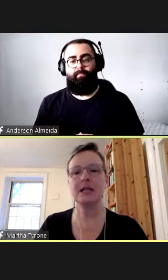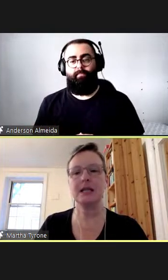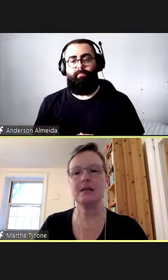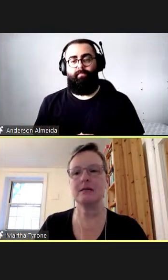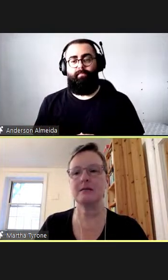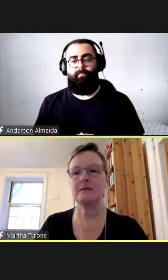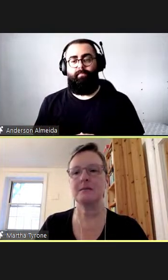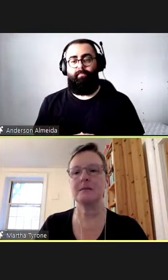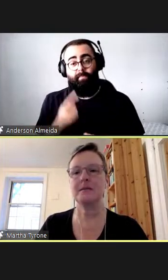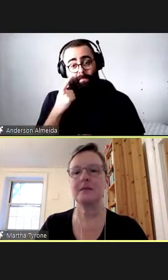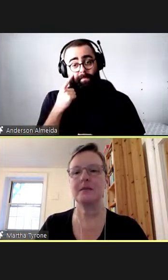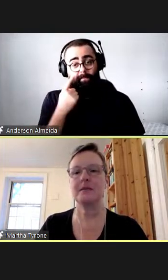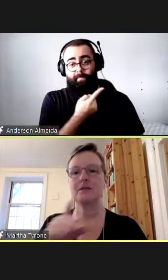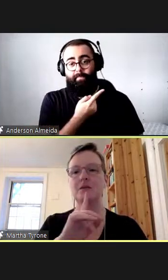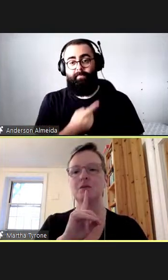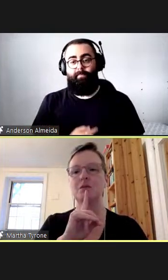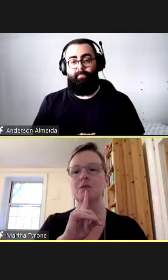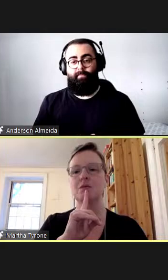looks like this.